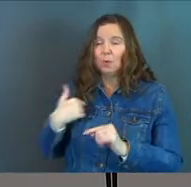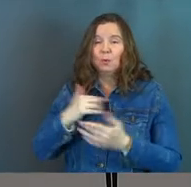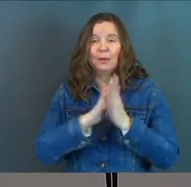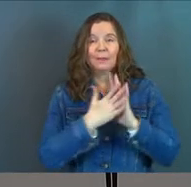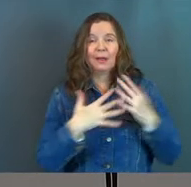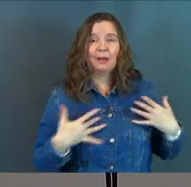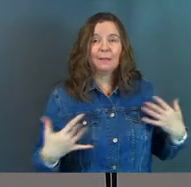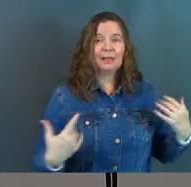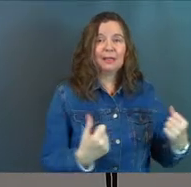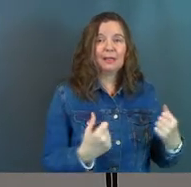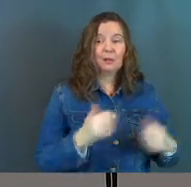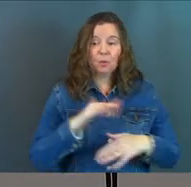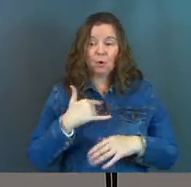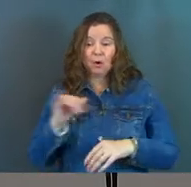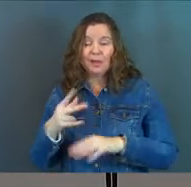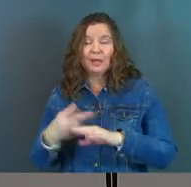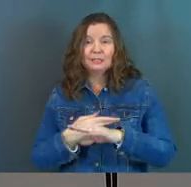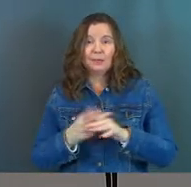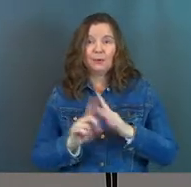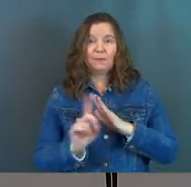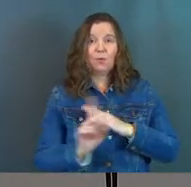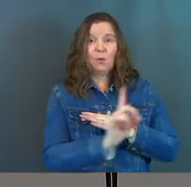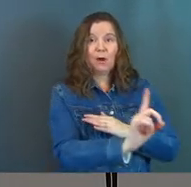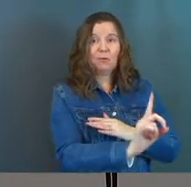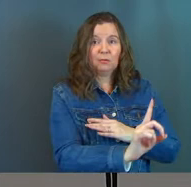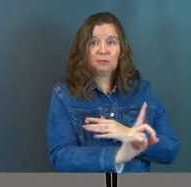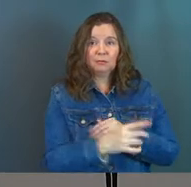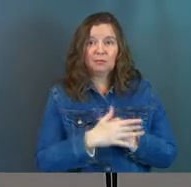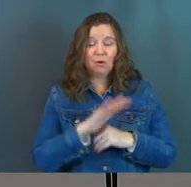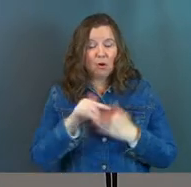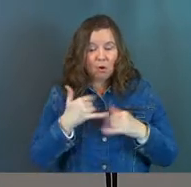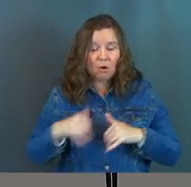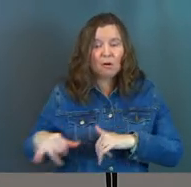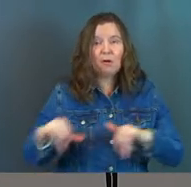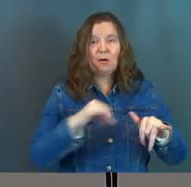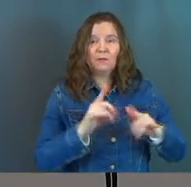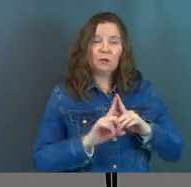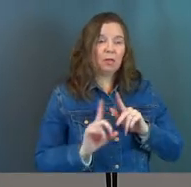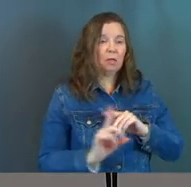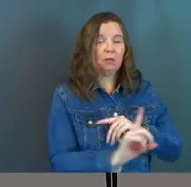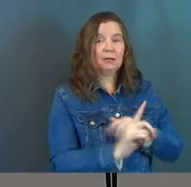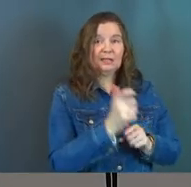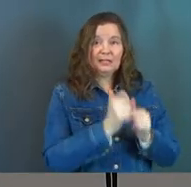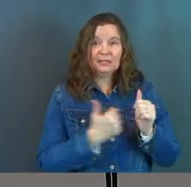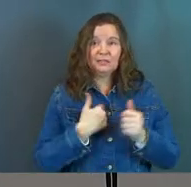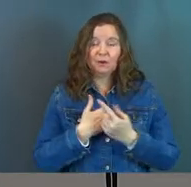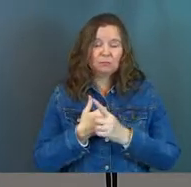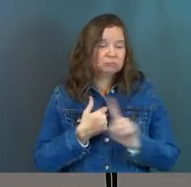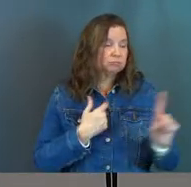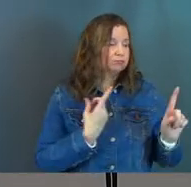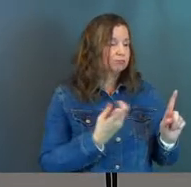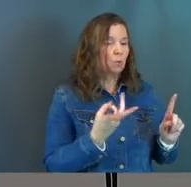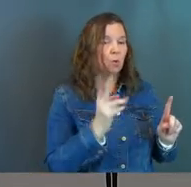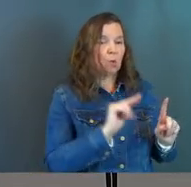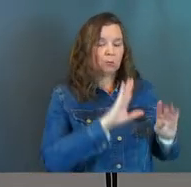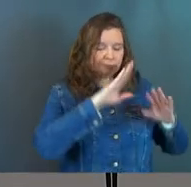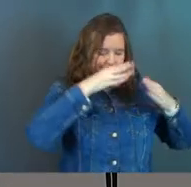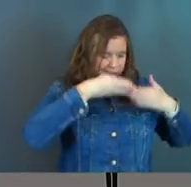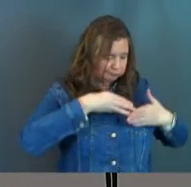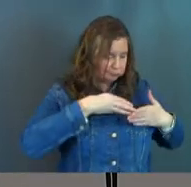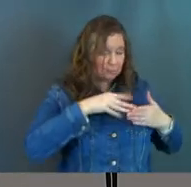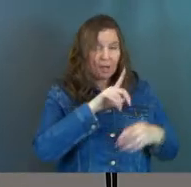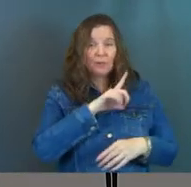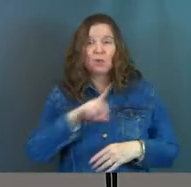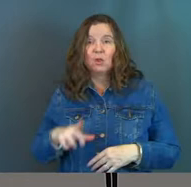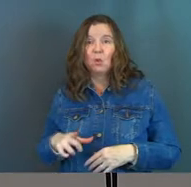like sheep have gone astray." Anybody relate to that? We all like sheep have gone astray. "Each of us has turned to our own way, and